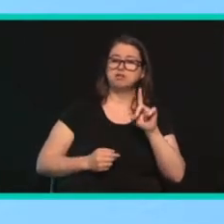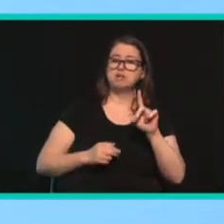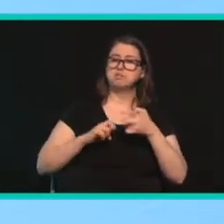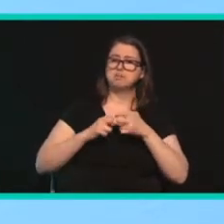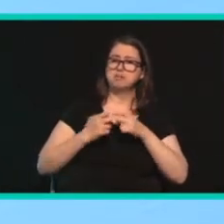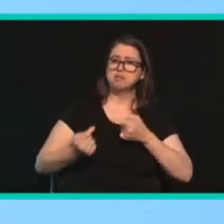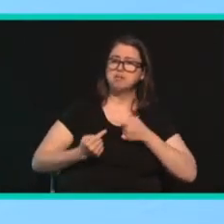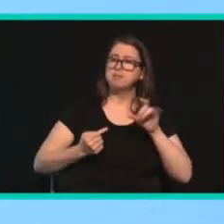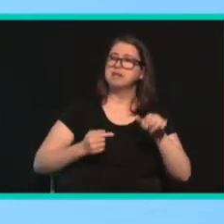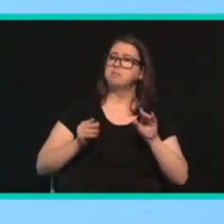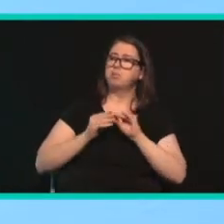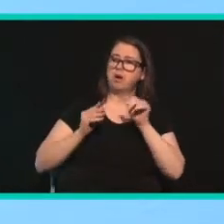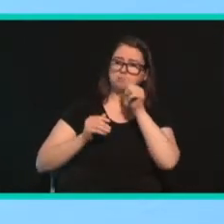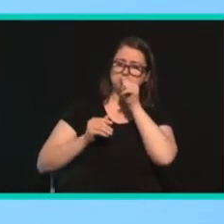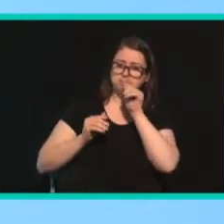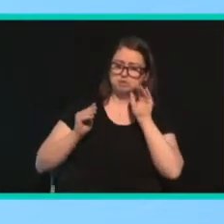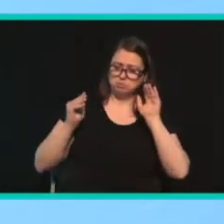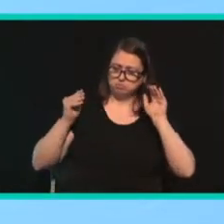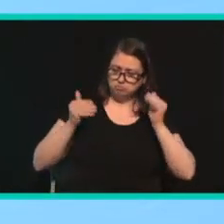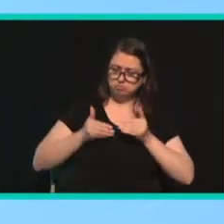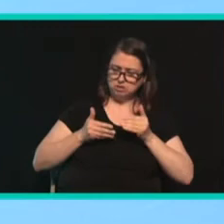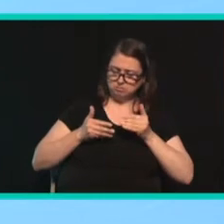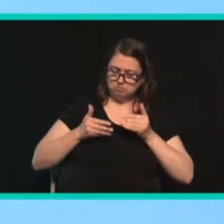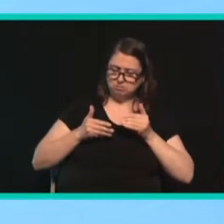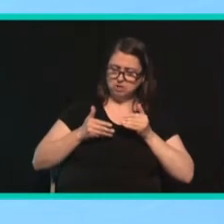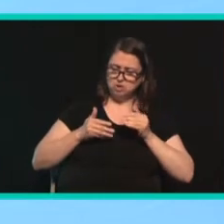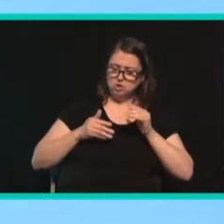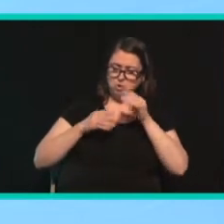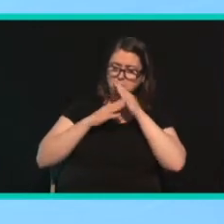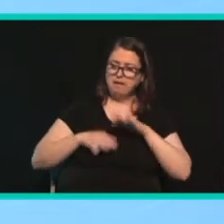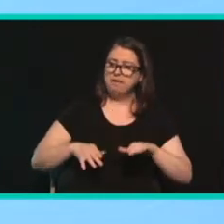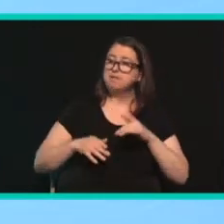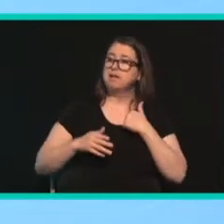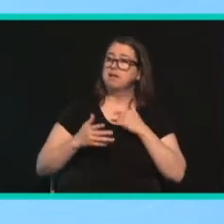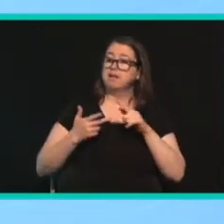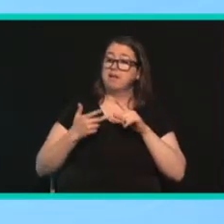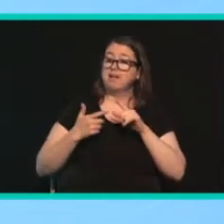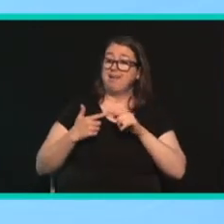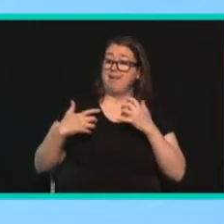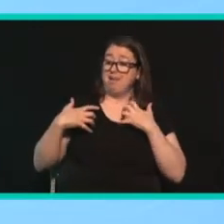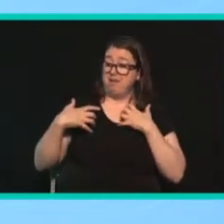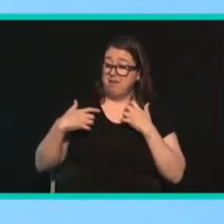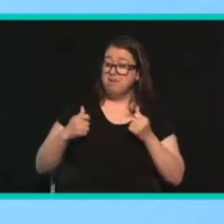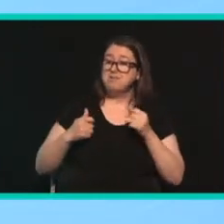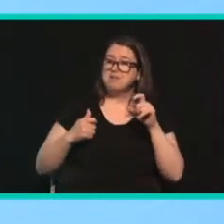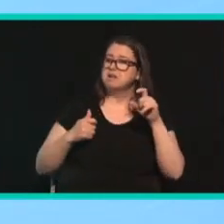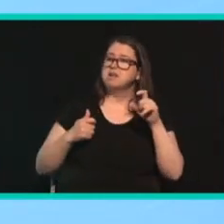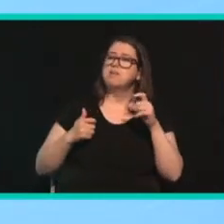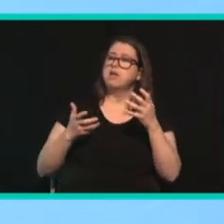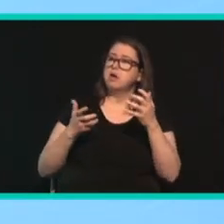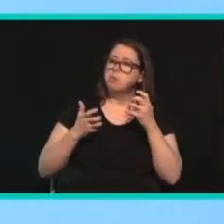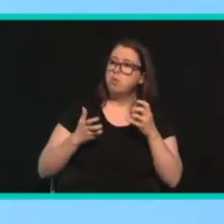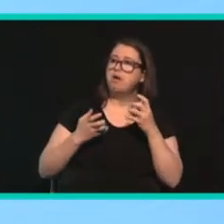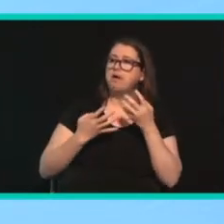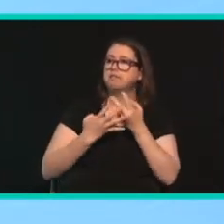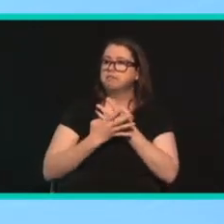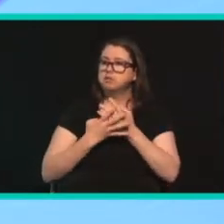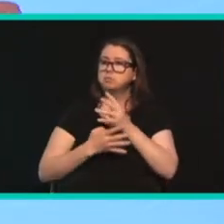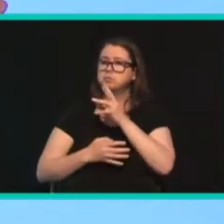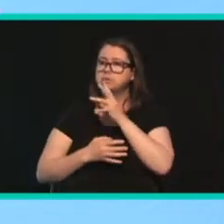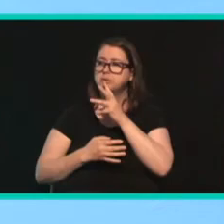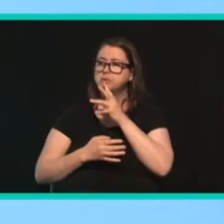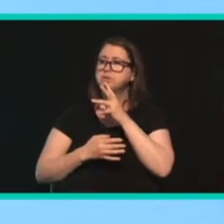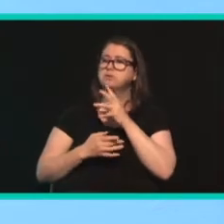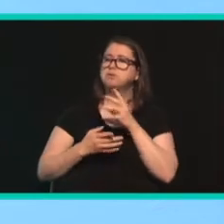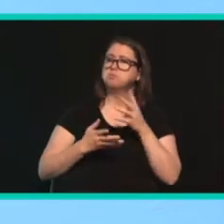them. When it comes to health, they don't want to get their water from the tap water. They say it's not that great. They actually want to have filtered water like we have in the back there, so they